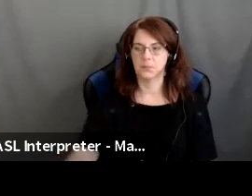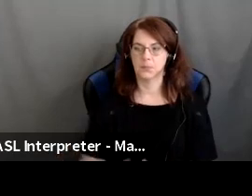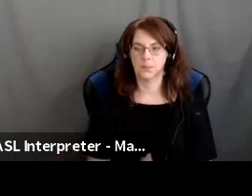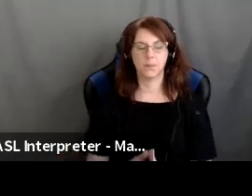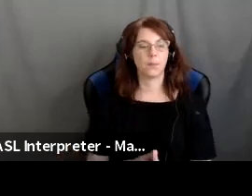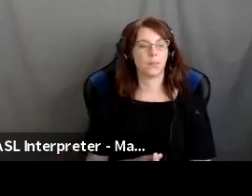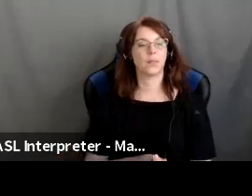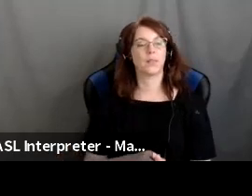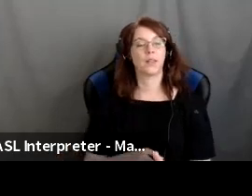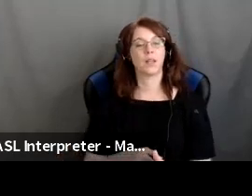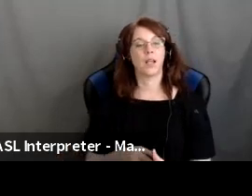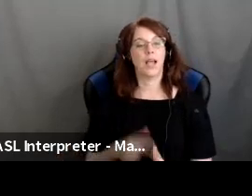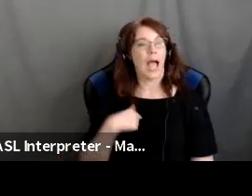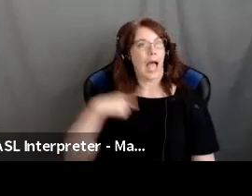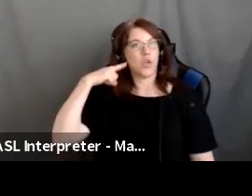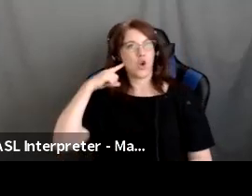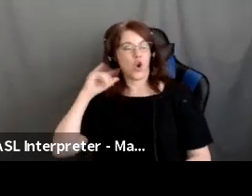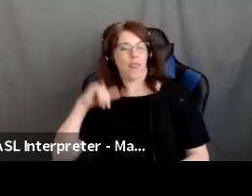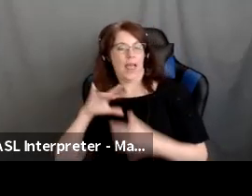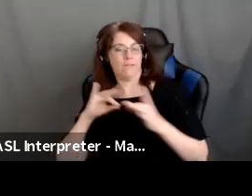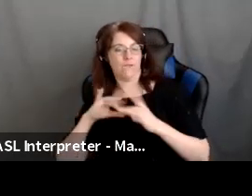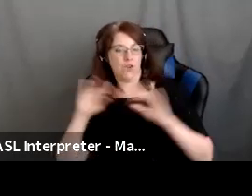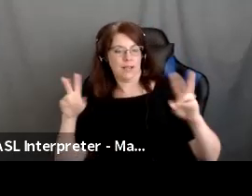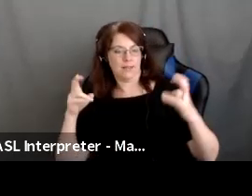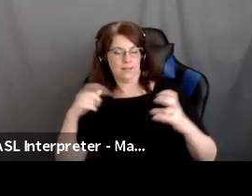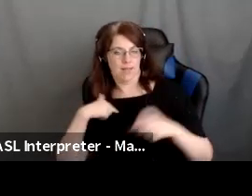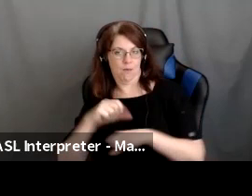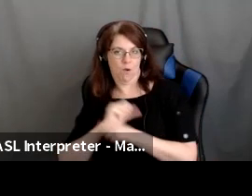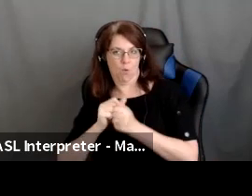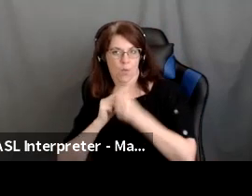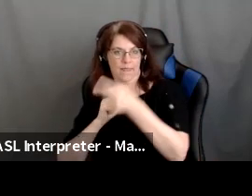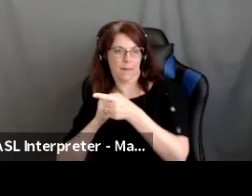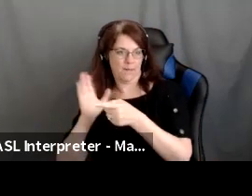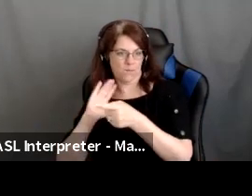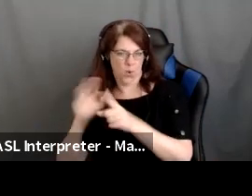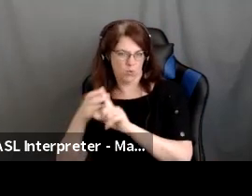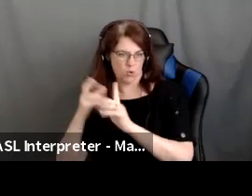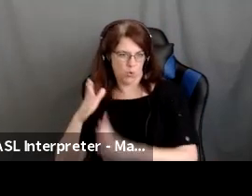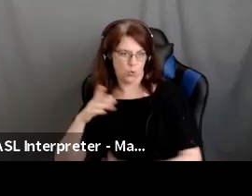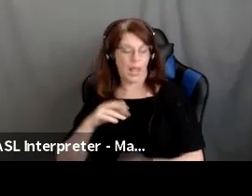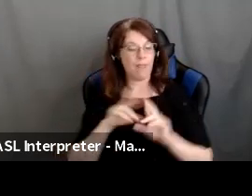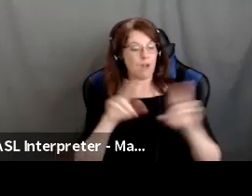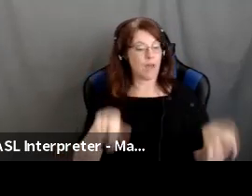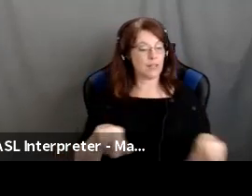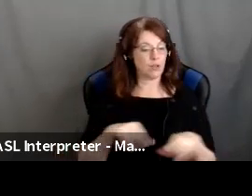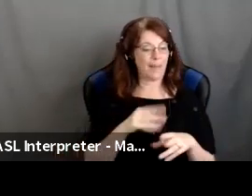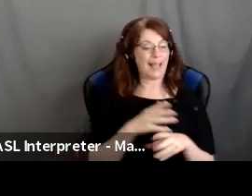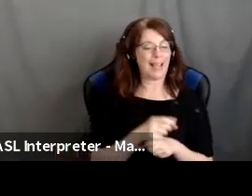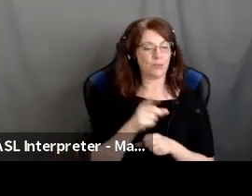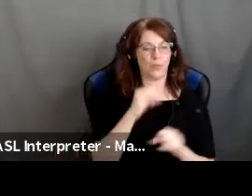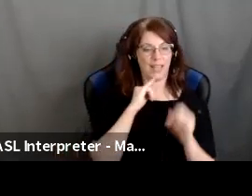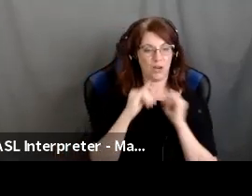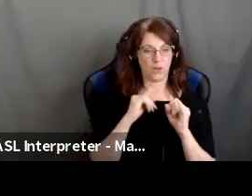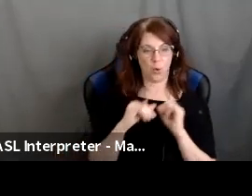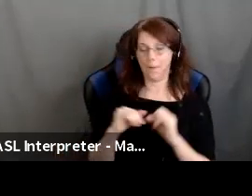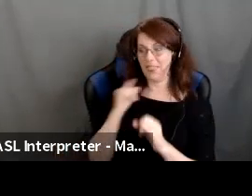So conclusion, I heard this from a recruiter I was working with. The resume is what gets you an interview, and the interview is what gets